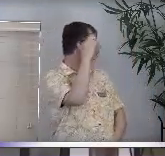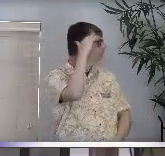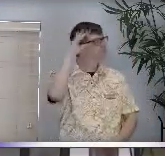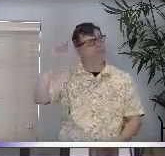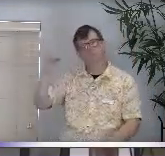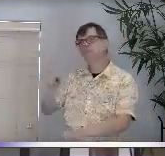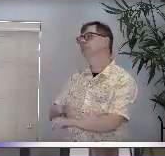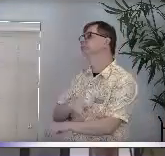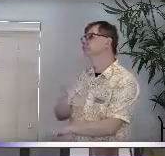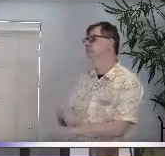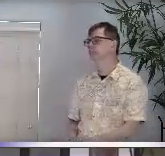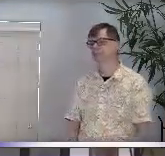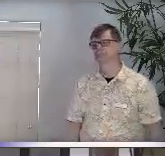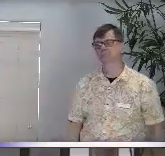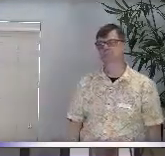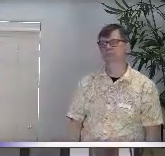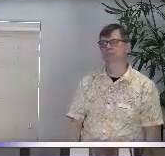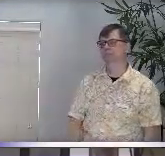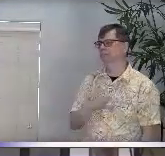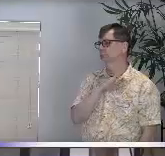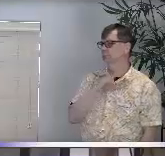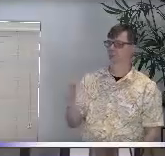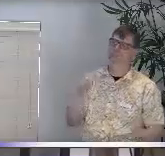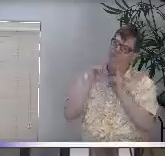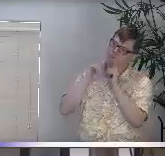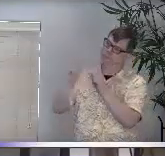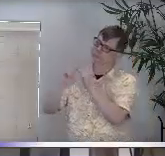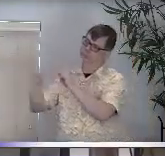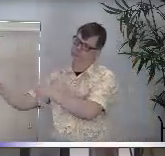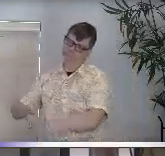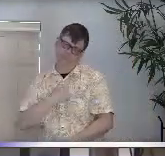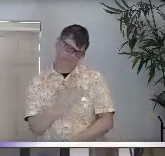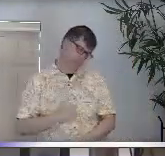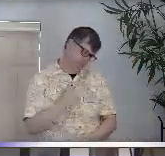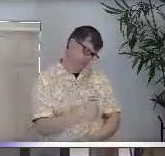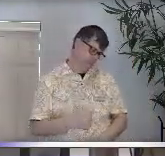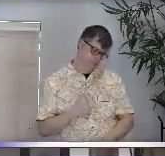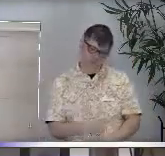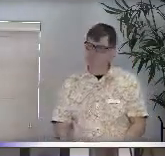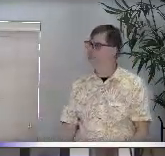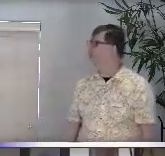and then she's driving and usually having a conversation with myself, and I'll go,